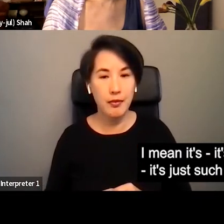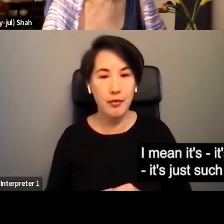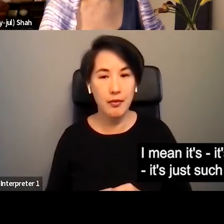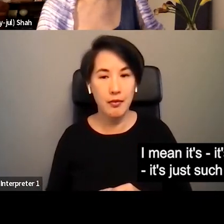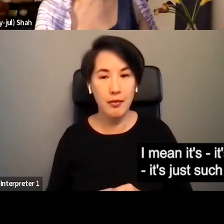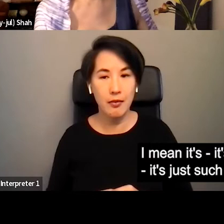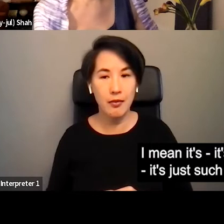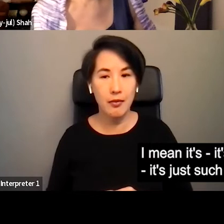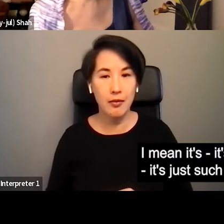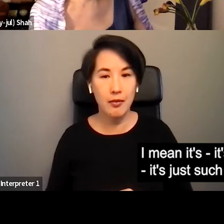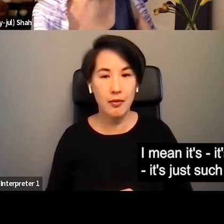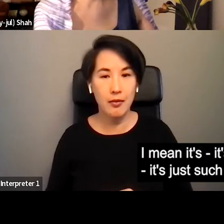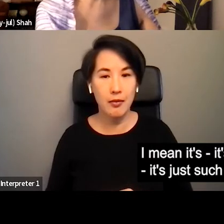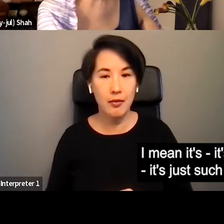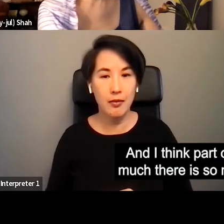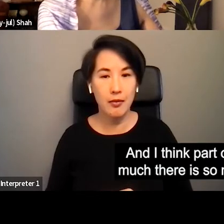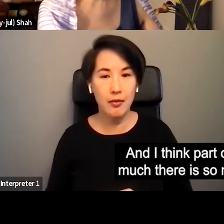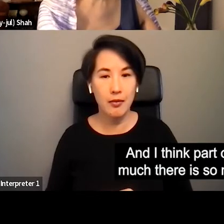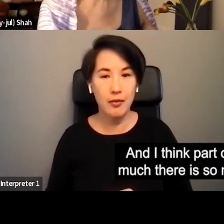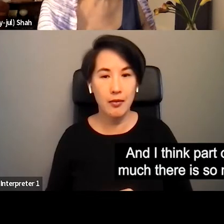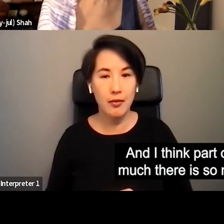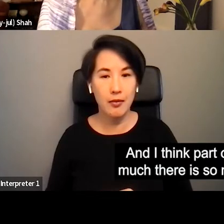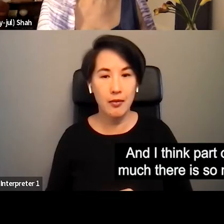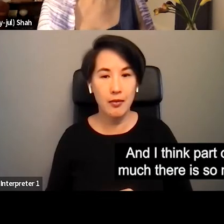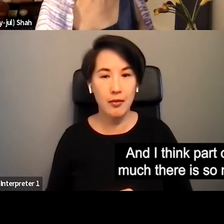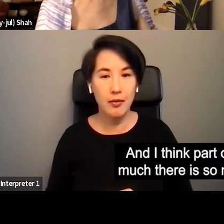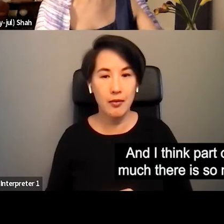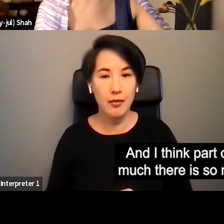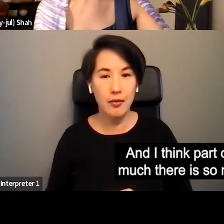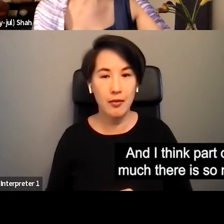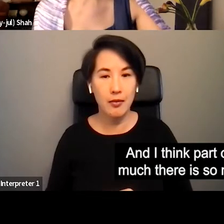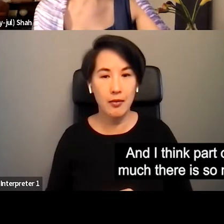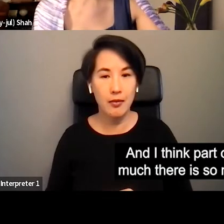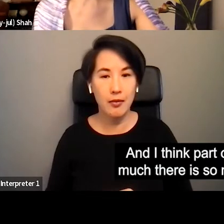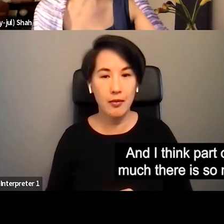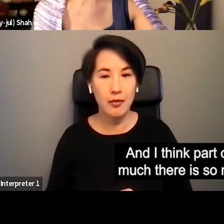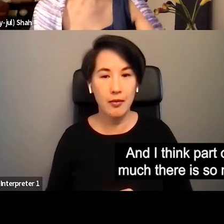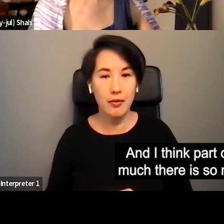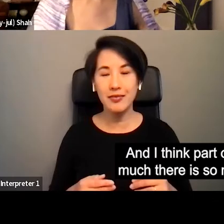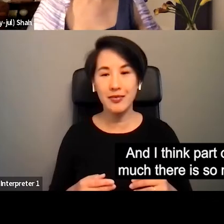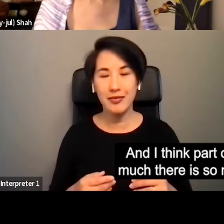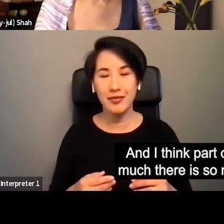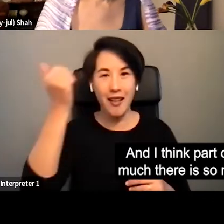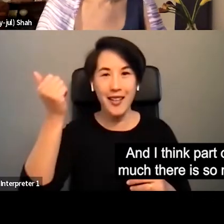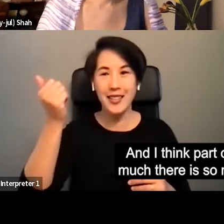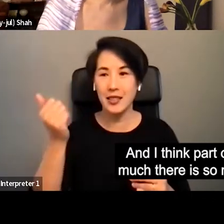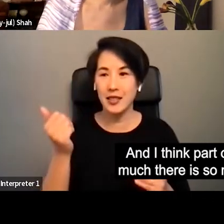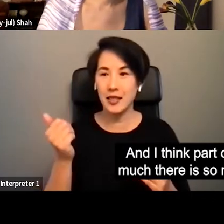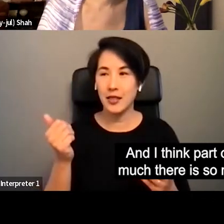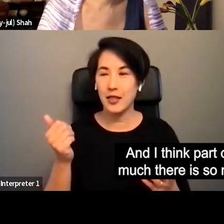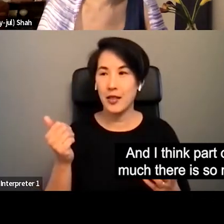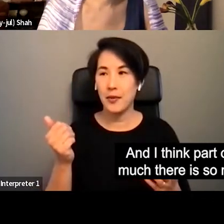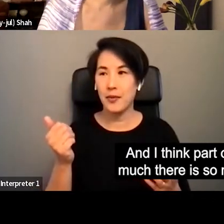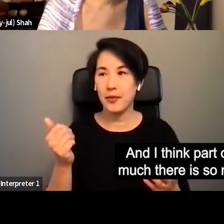it's just such a pleasure to read. And I think part of it is because of how much there is